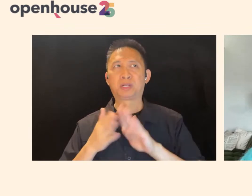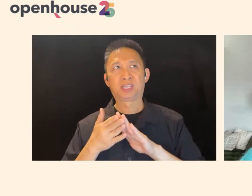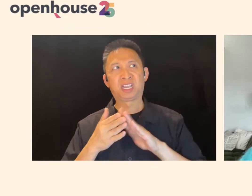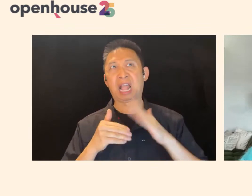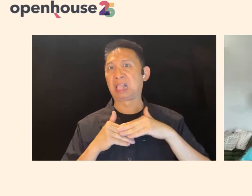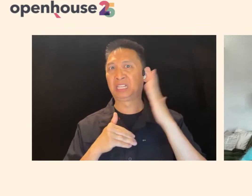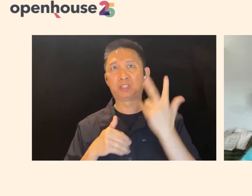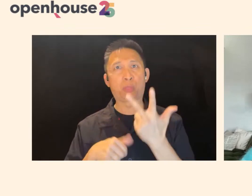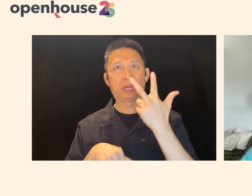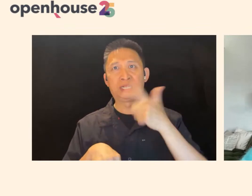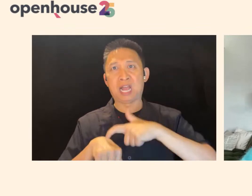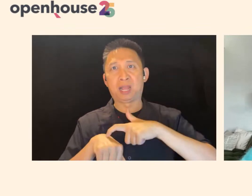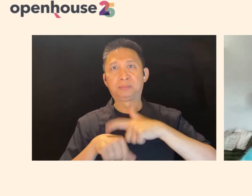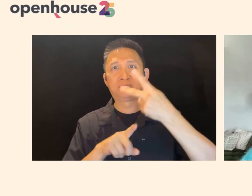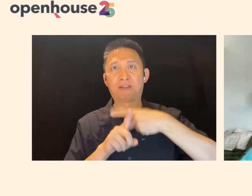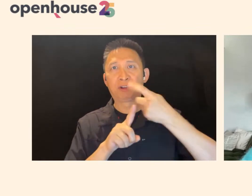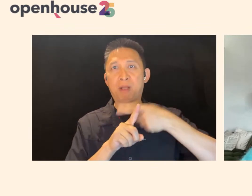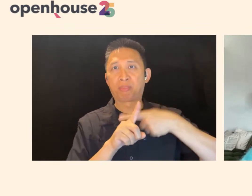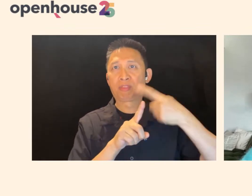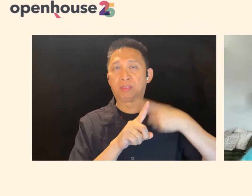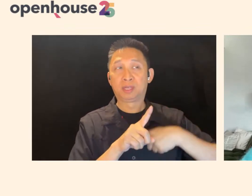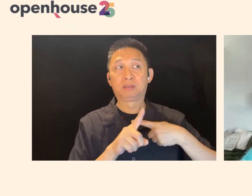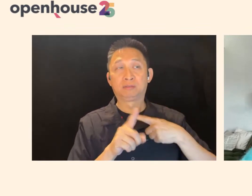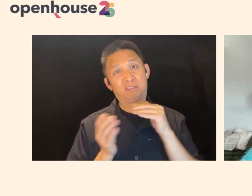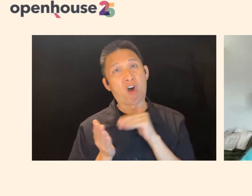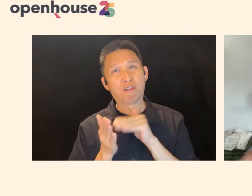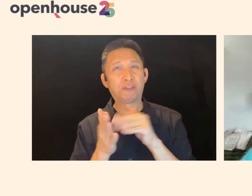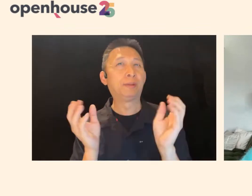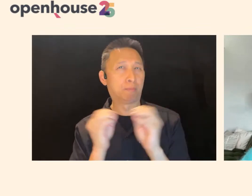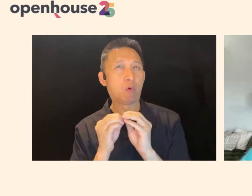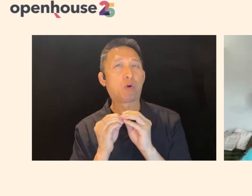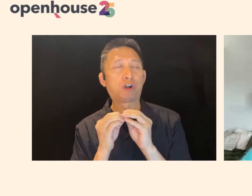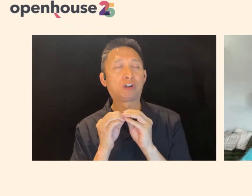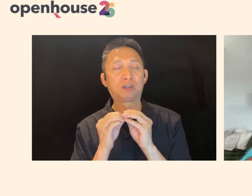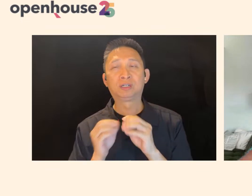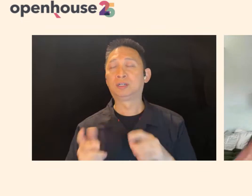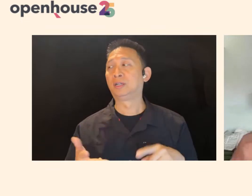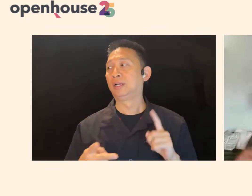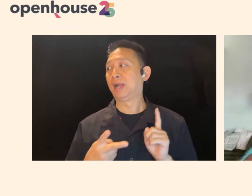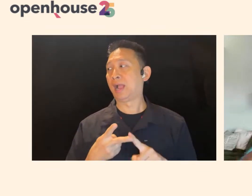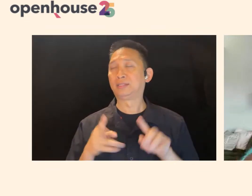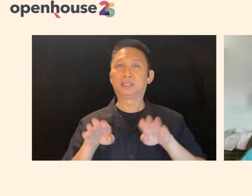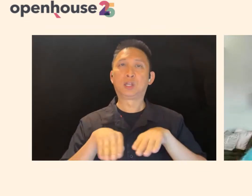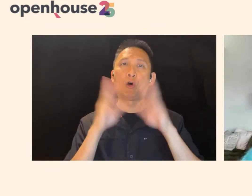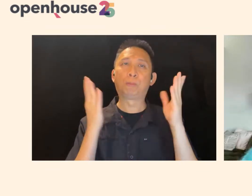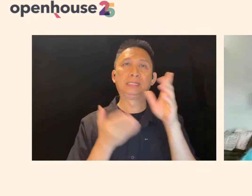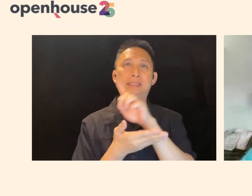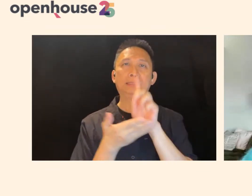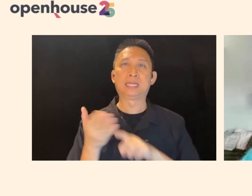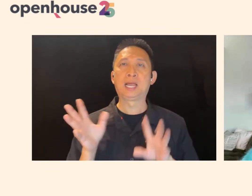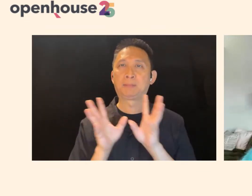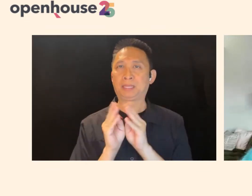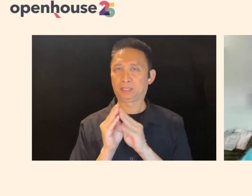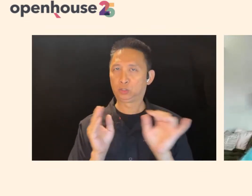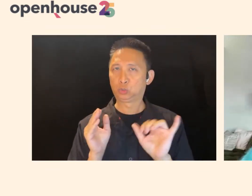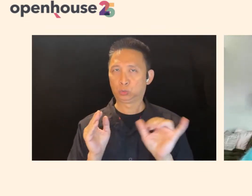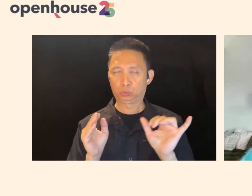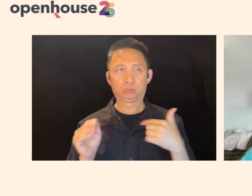that. As well as the many of the open design meetings we continue to hold. I'd